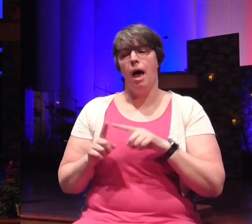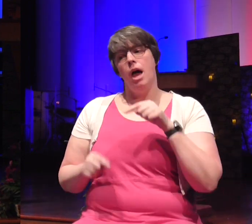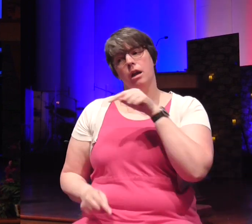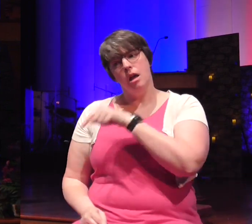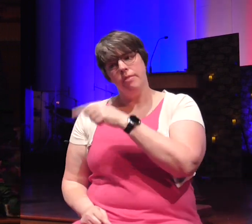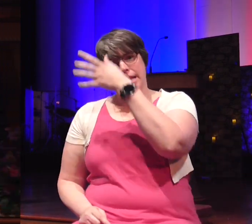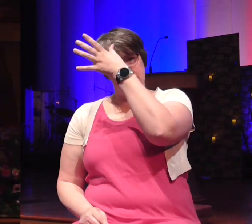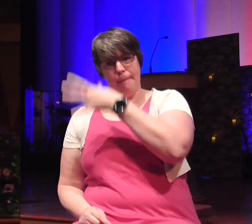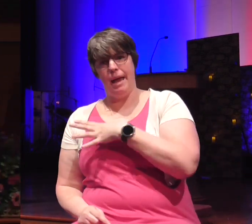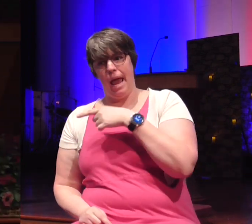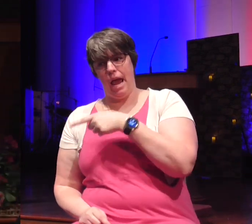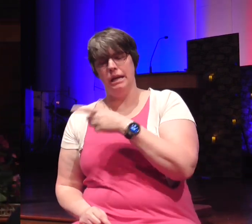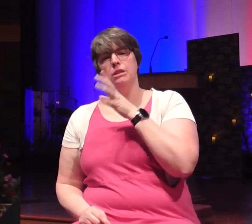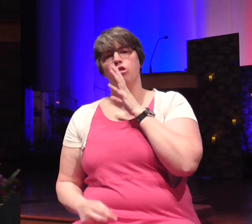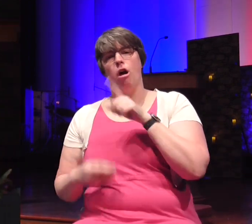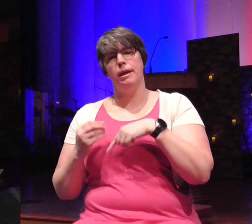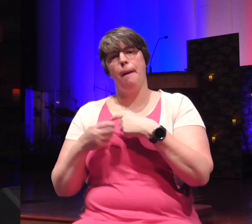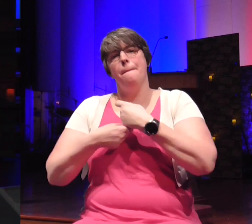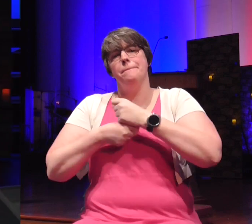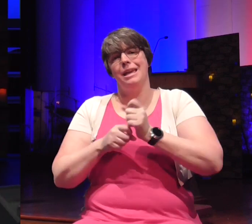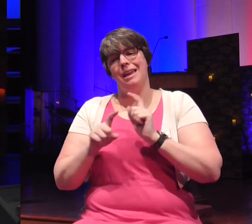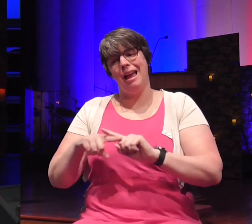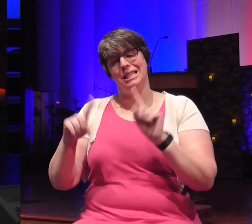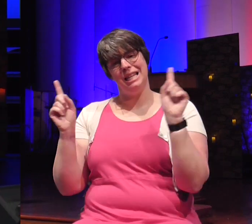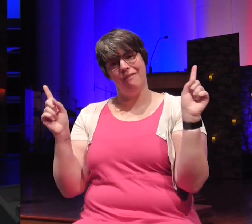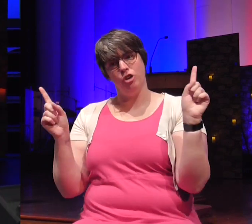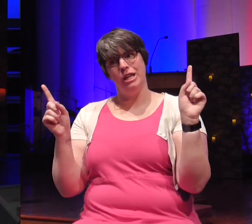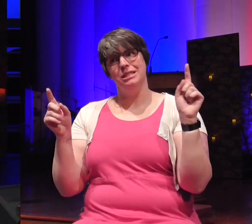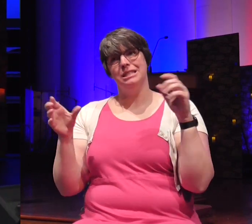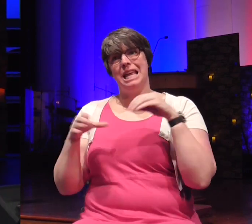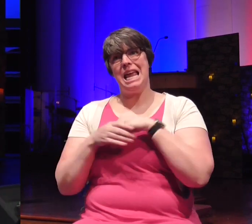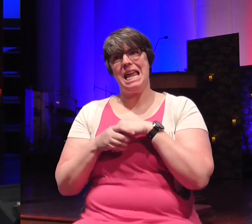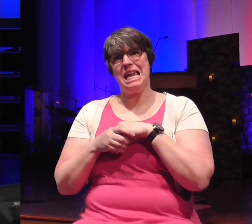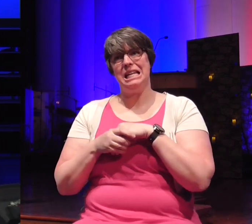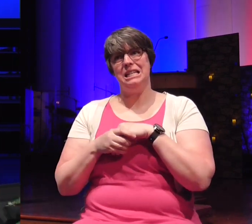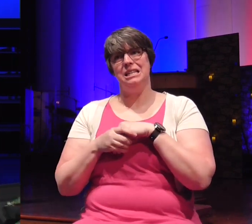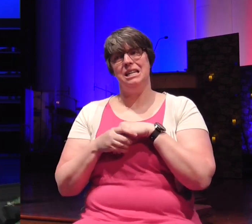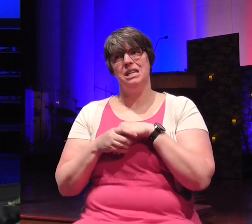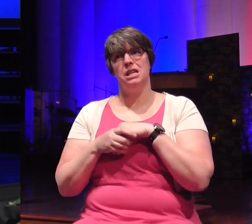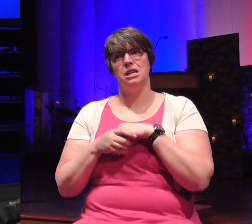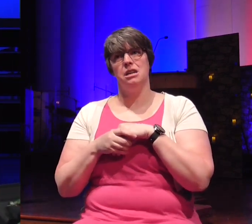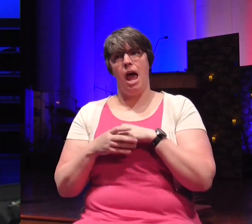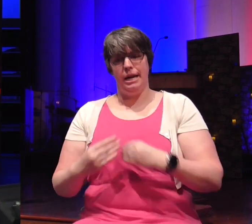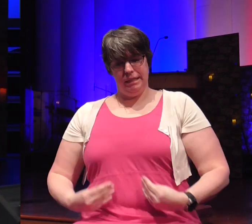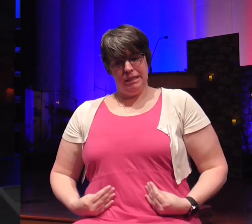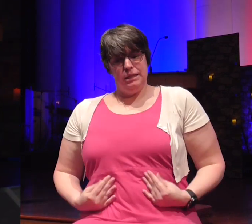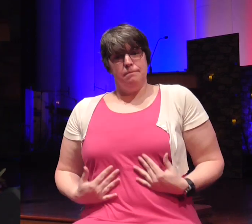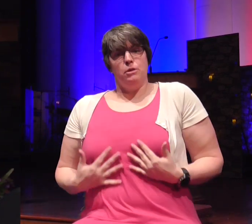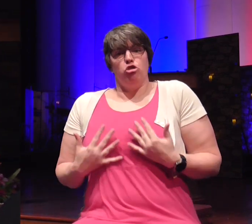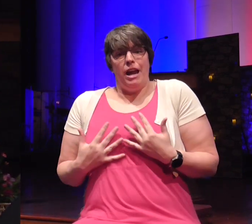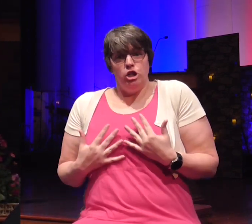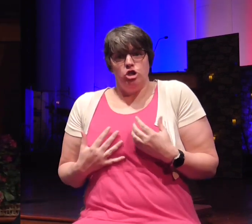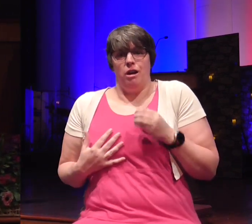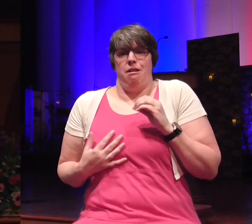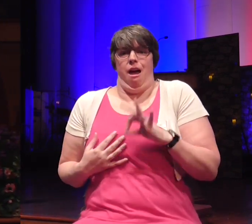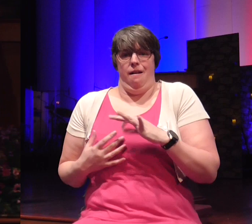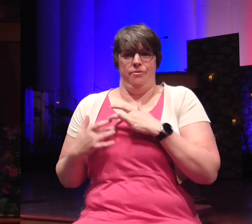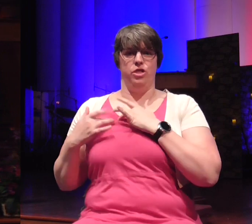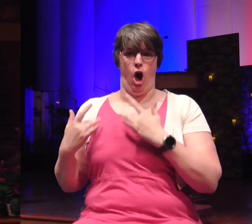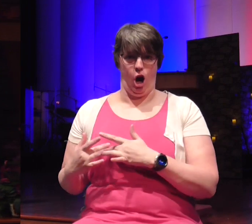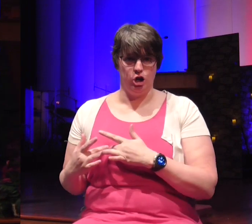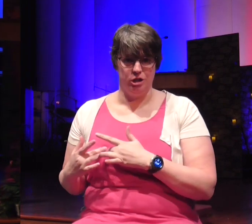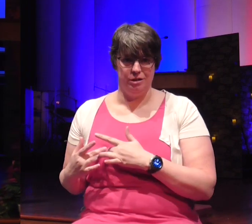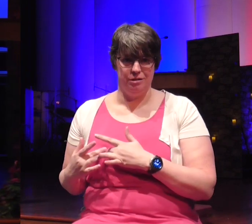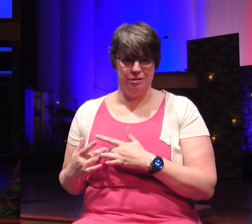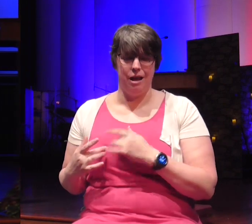making a difference, but making sure that it is inspired by and energized by the heart, and that it is